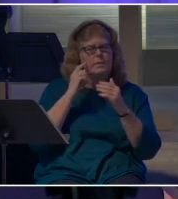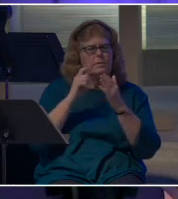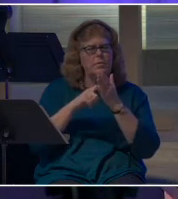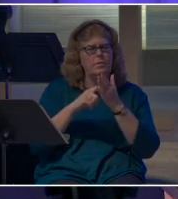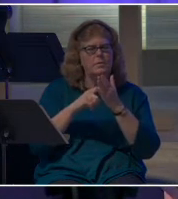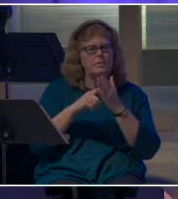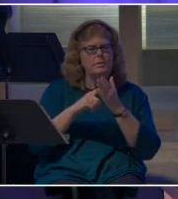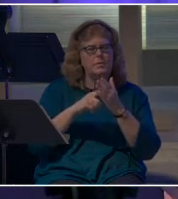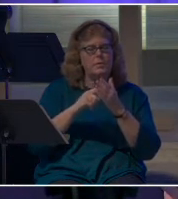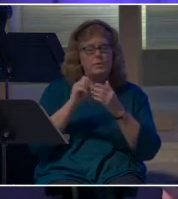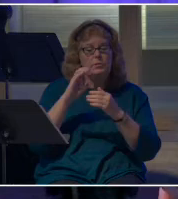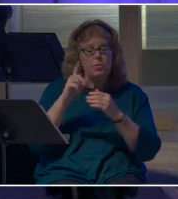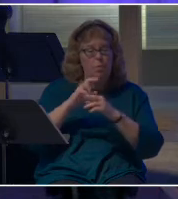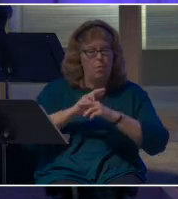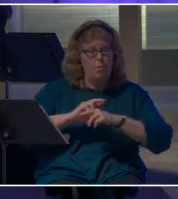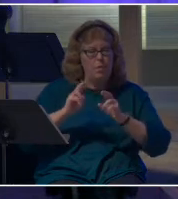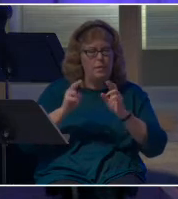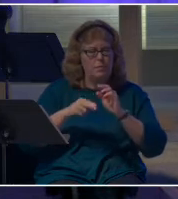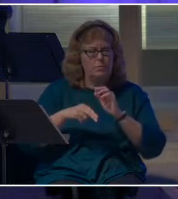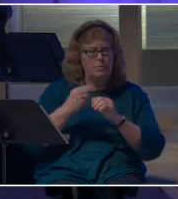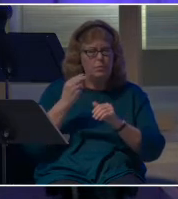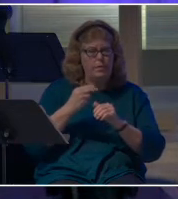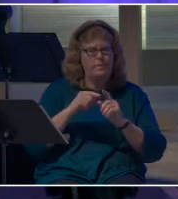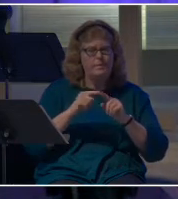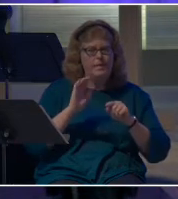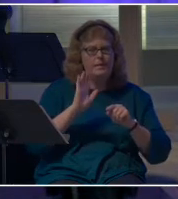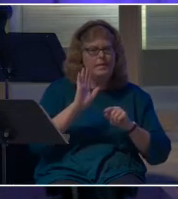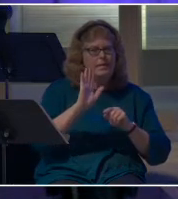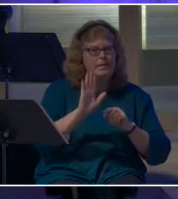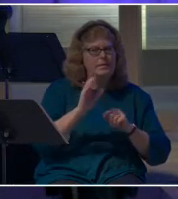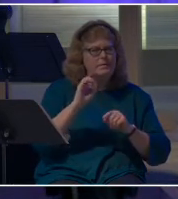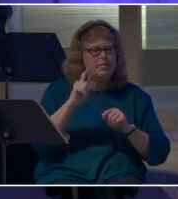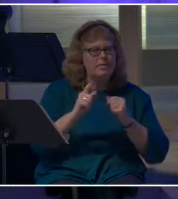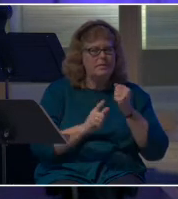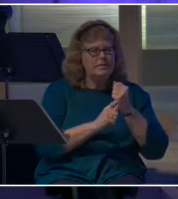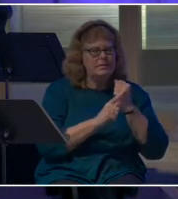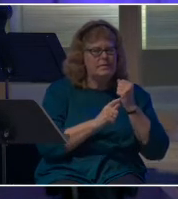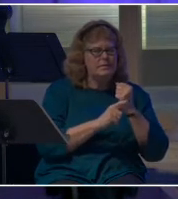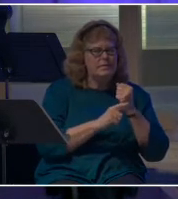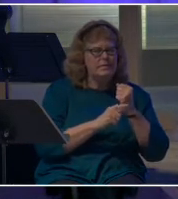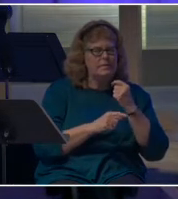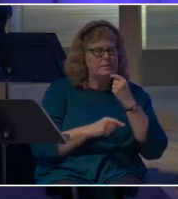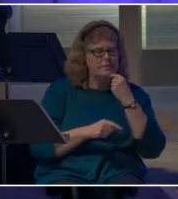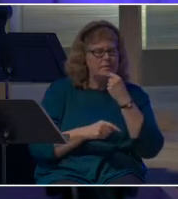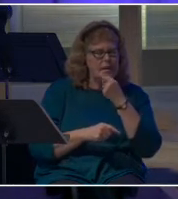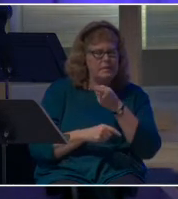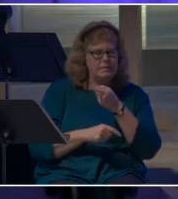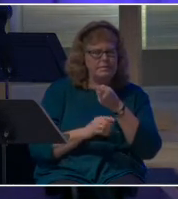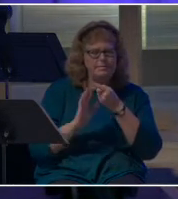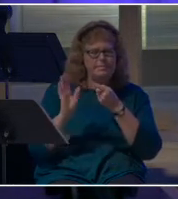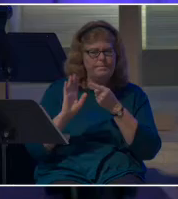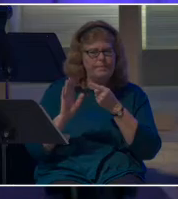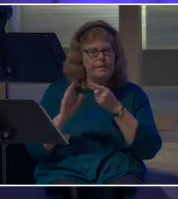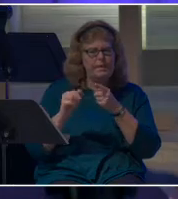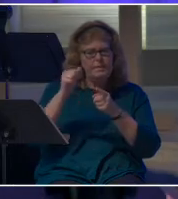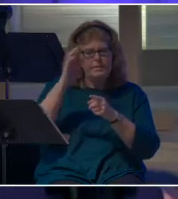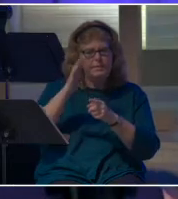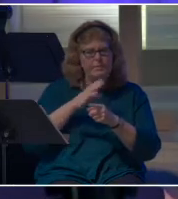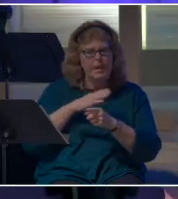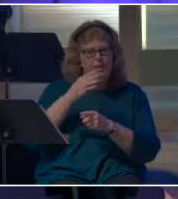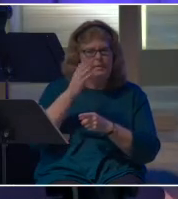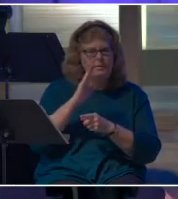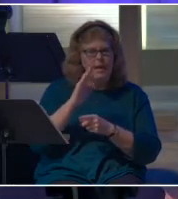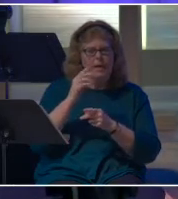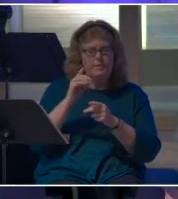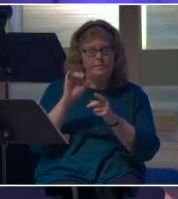When he's ready to quit, it's his assistant that tells him about this man of God, who is